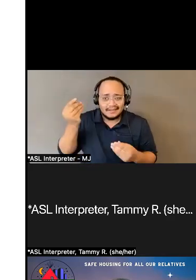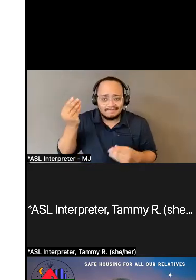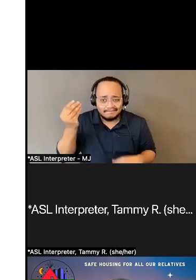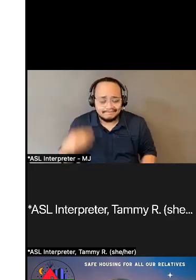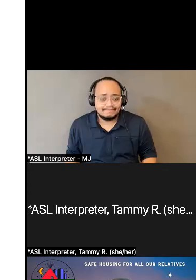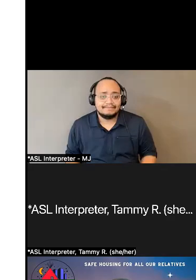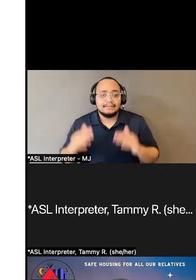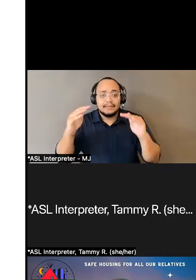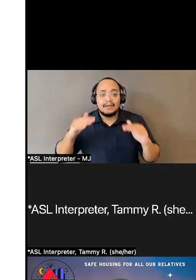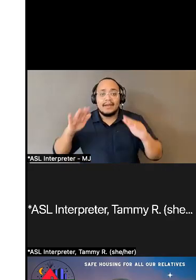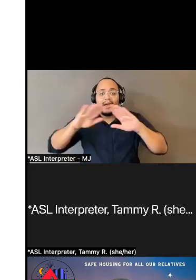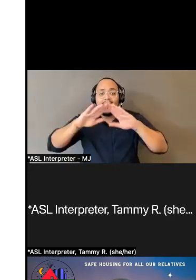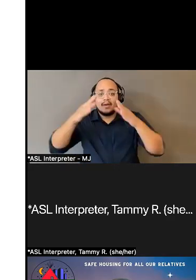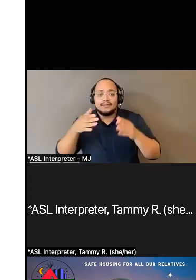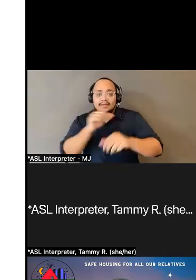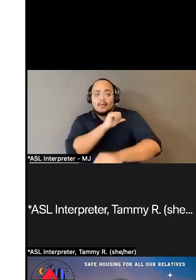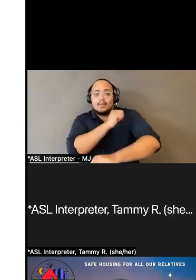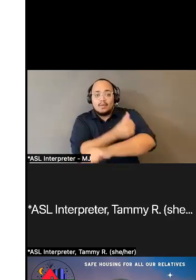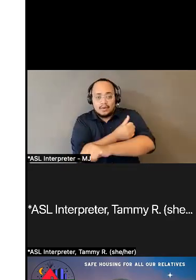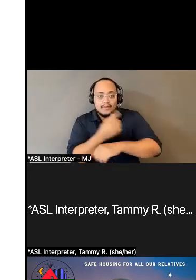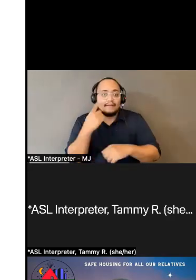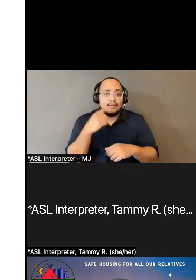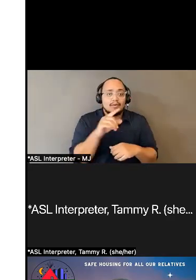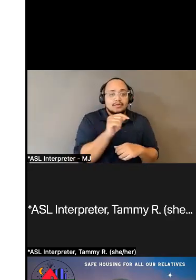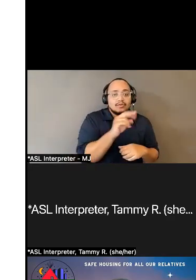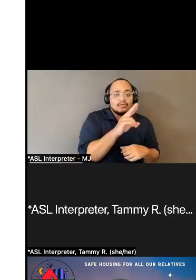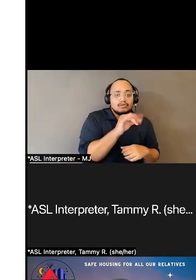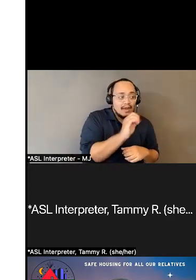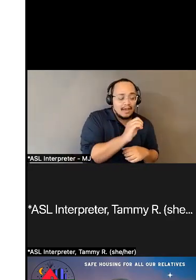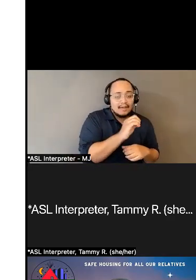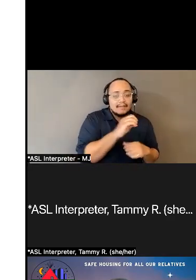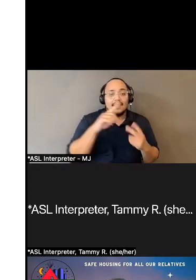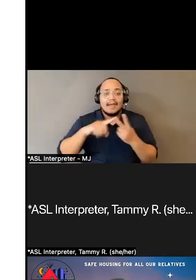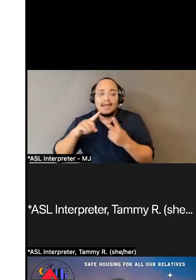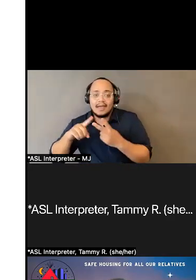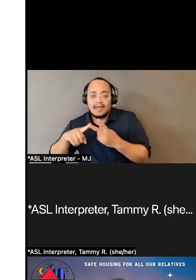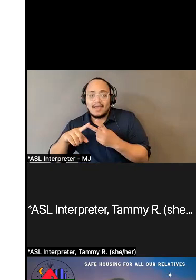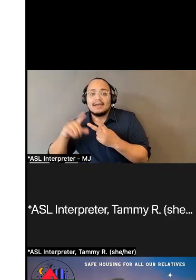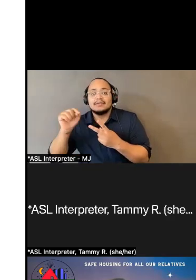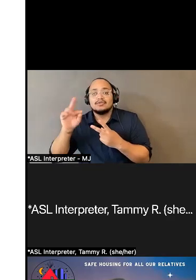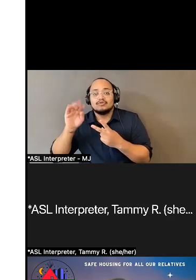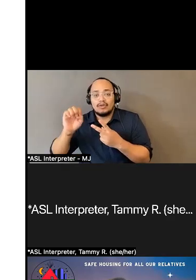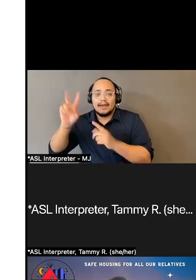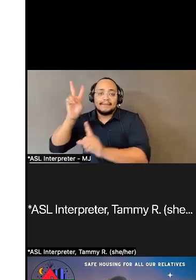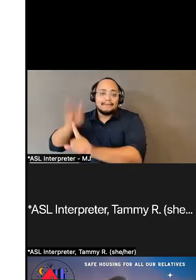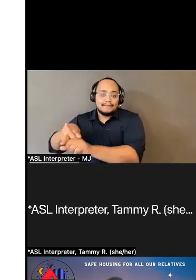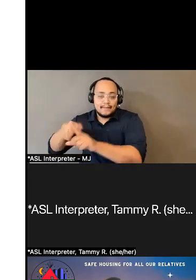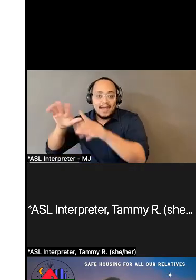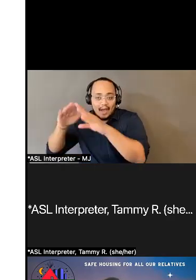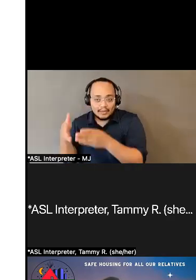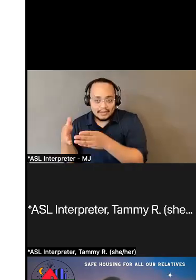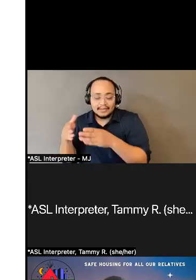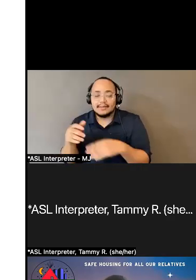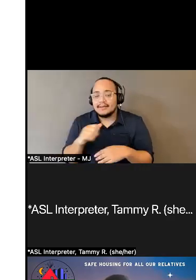Housing authorities, that goes for both tribal housing entities and tribally designated housing entities, are